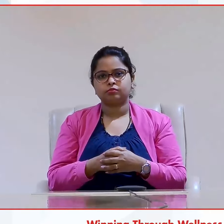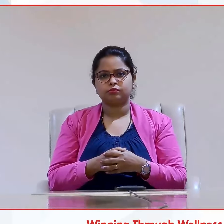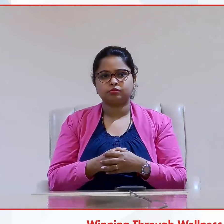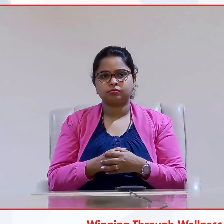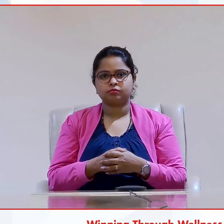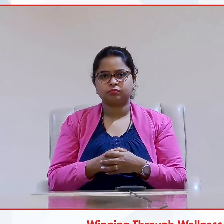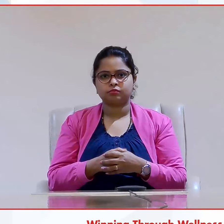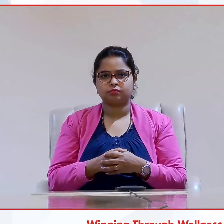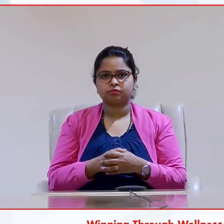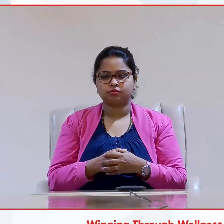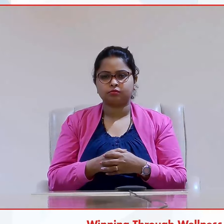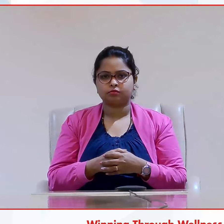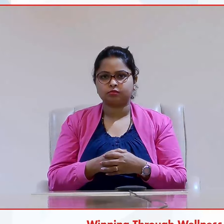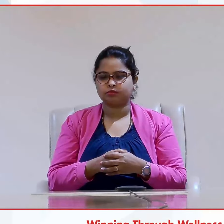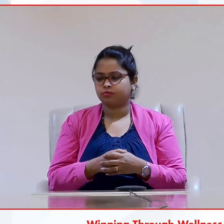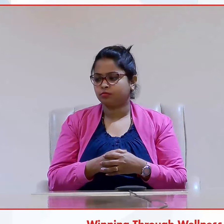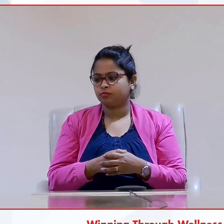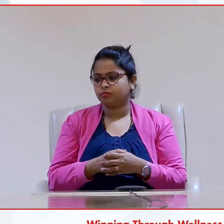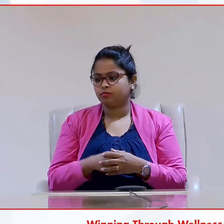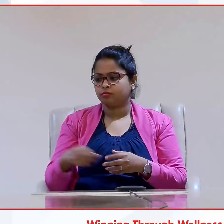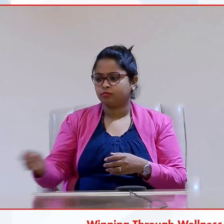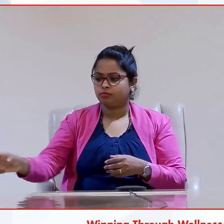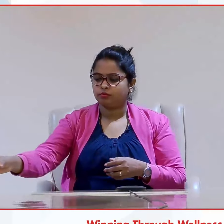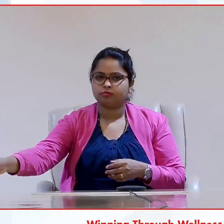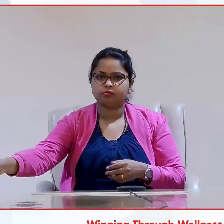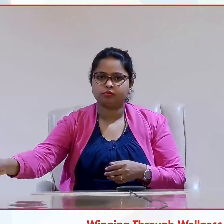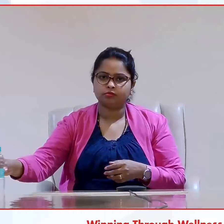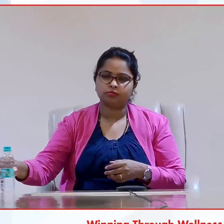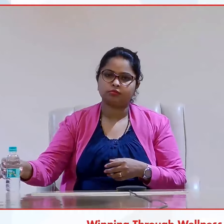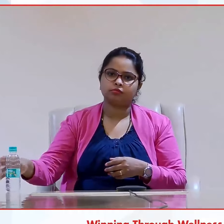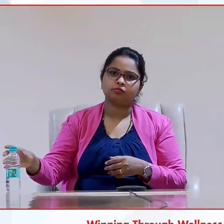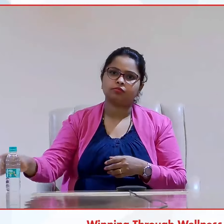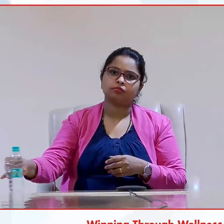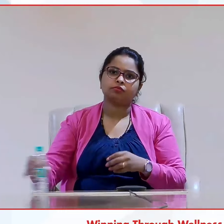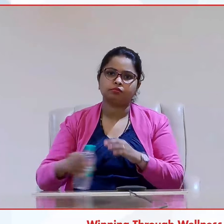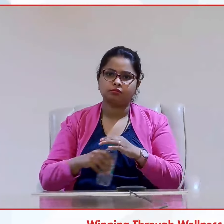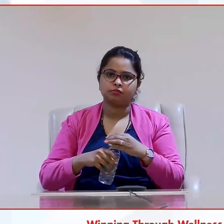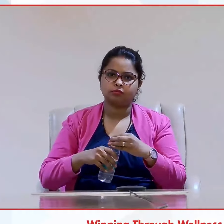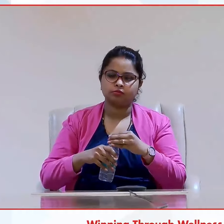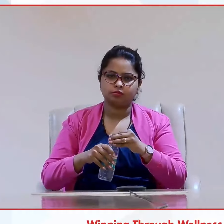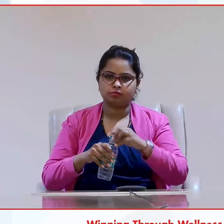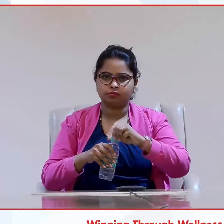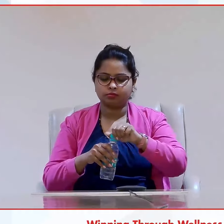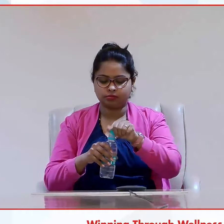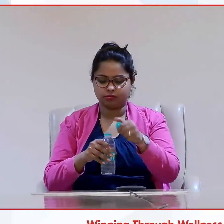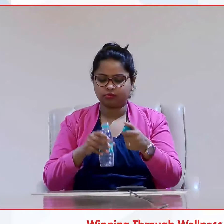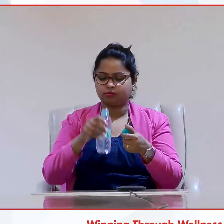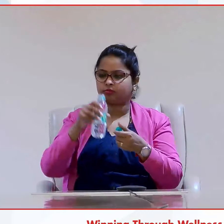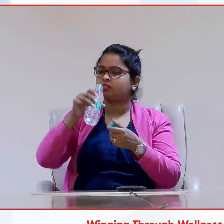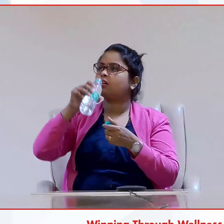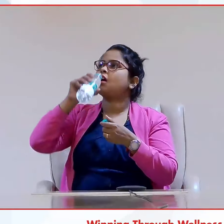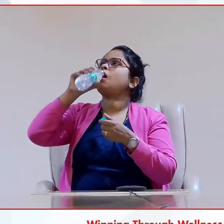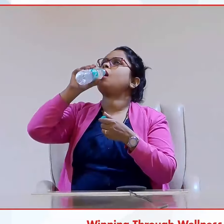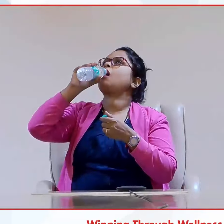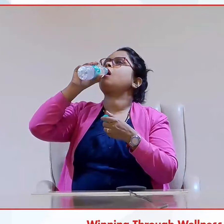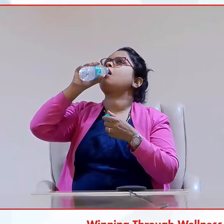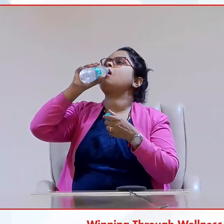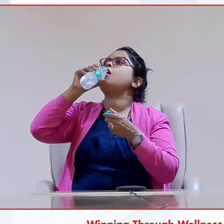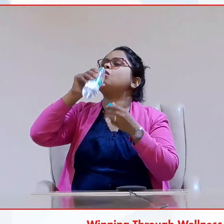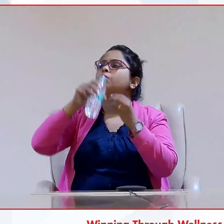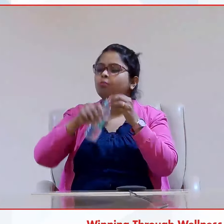contribute to this session, please. So, there are other questions also that are coming up,